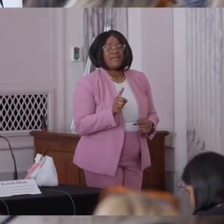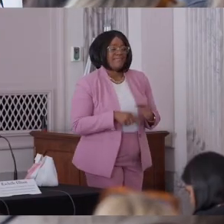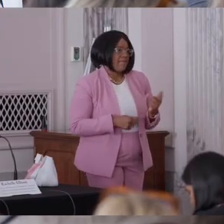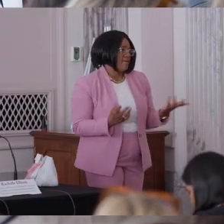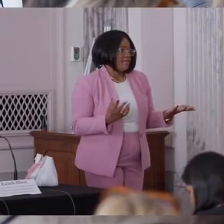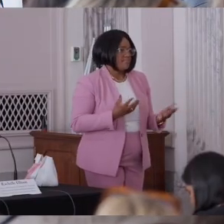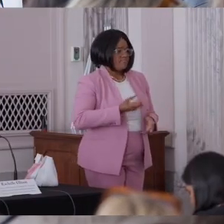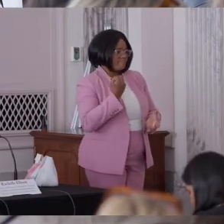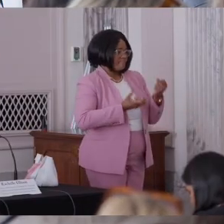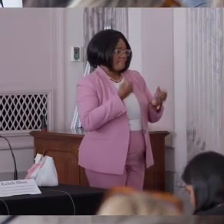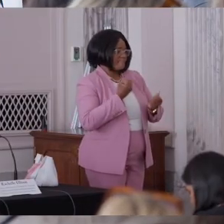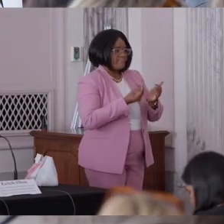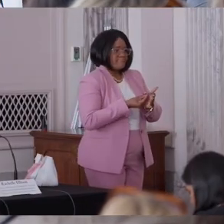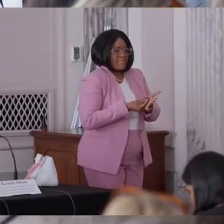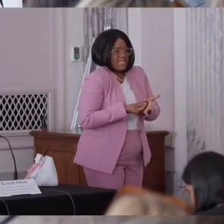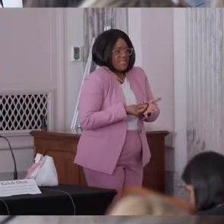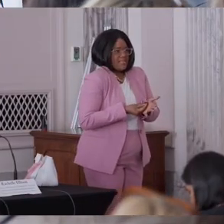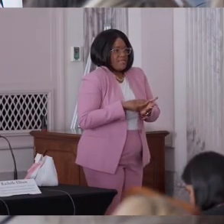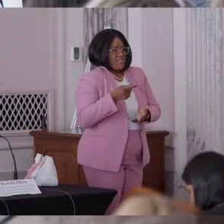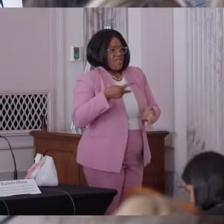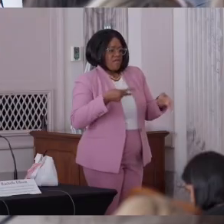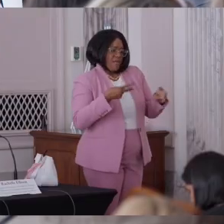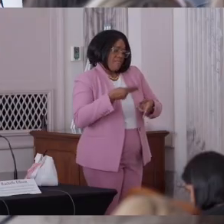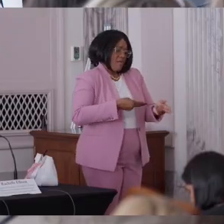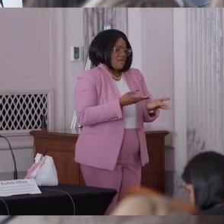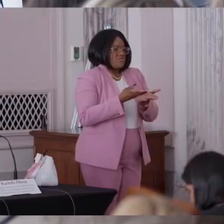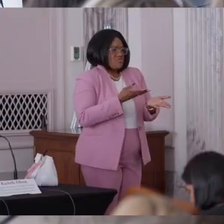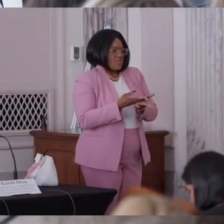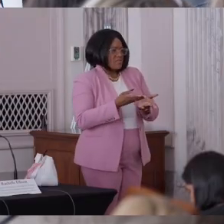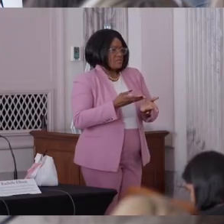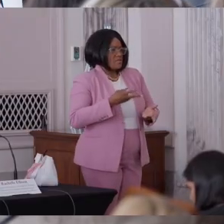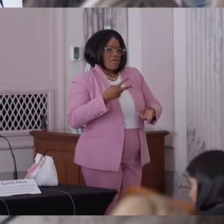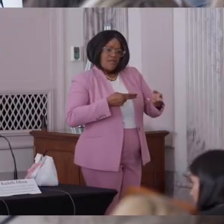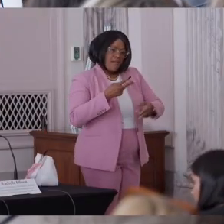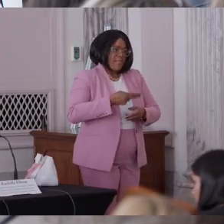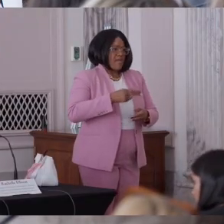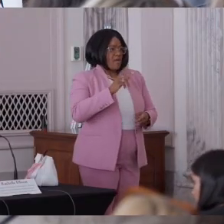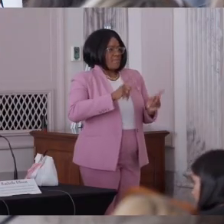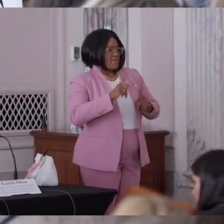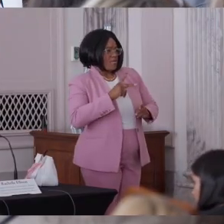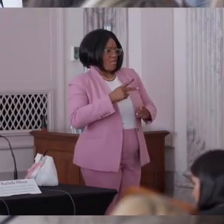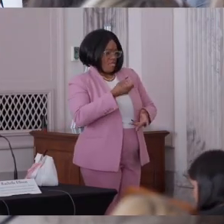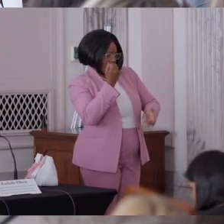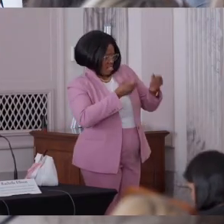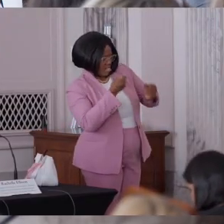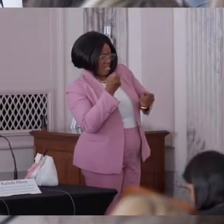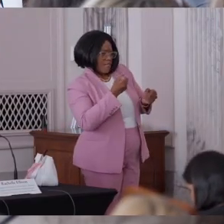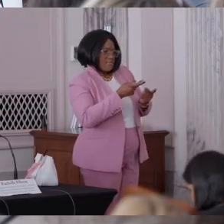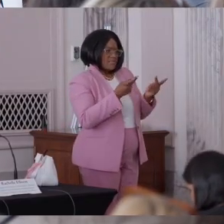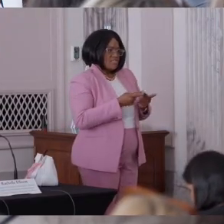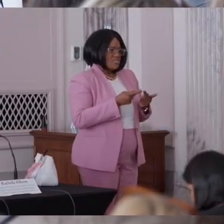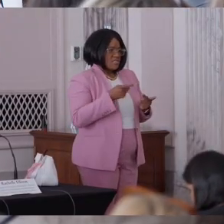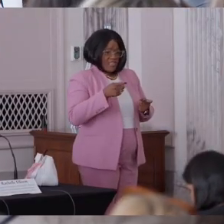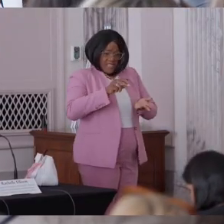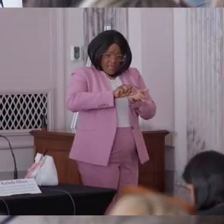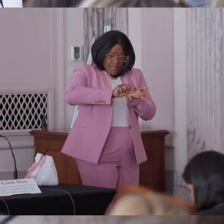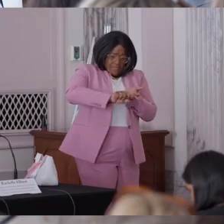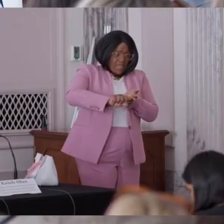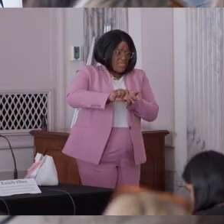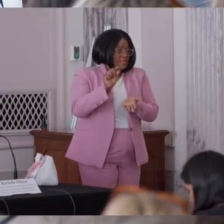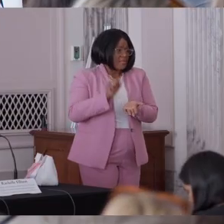state saves money that way. They cut back on services, they cut back on people, they make it administratively complex, and they pay providers less. I'm sorry, there are